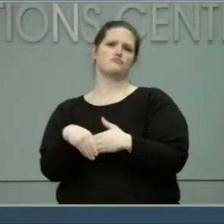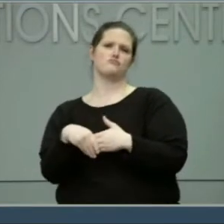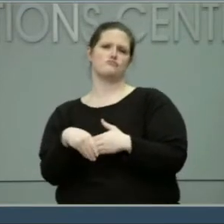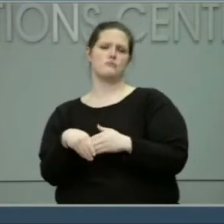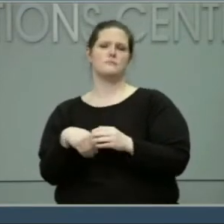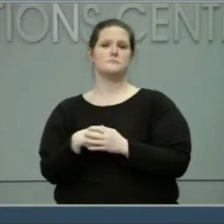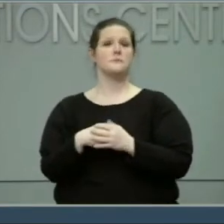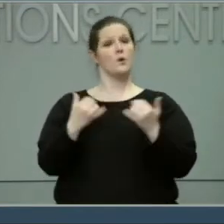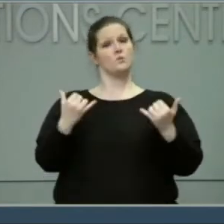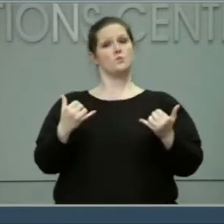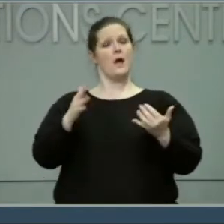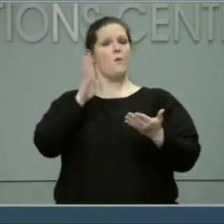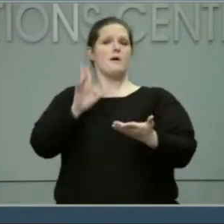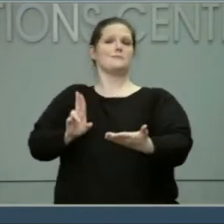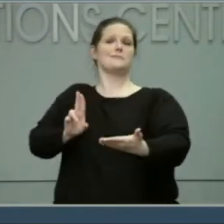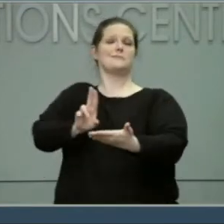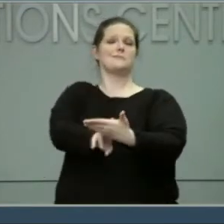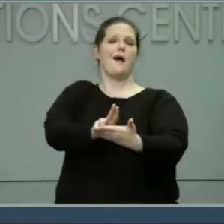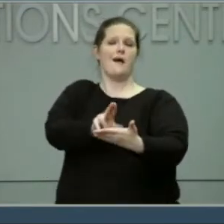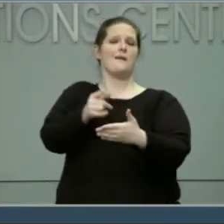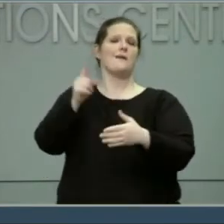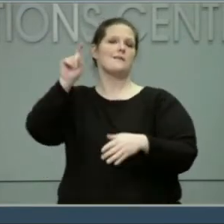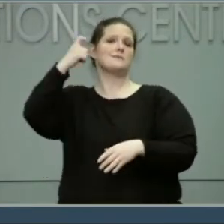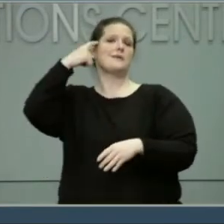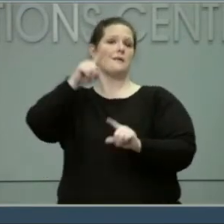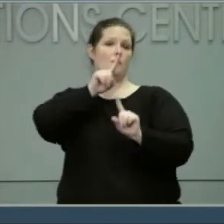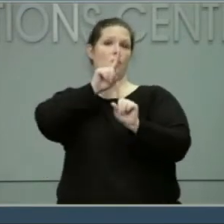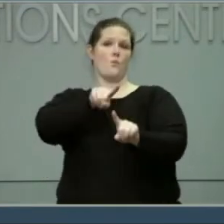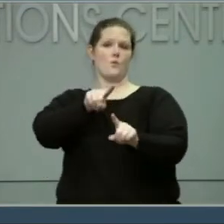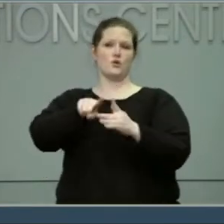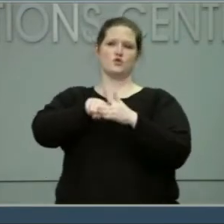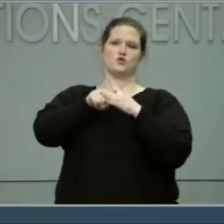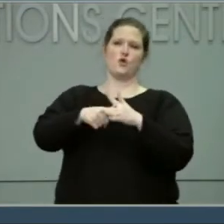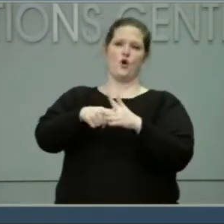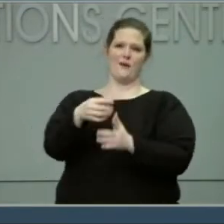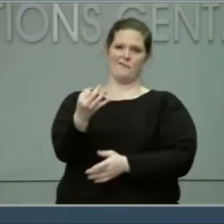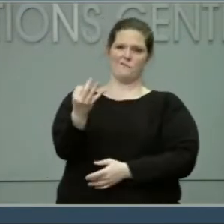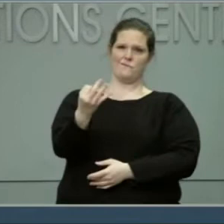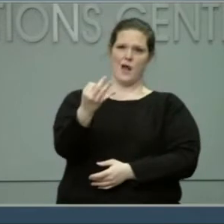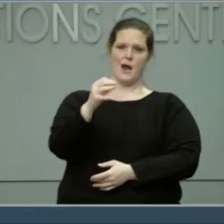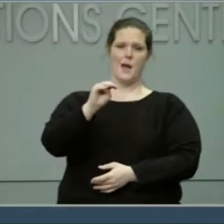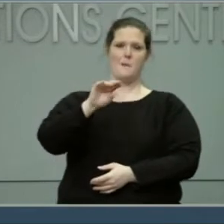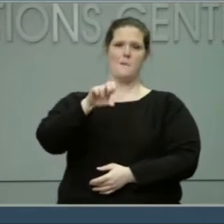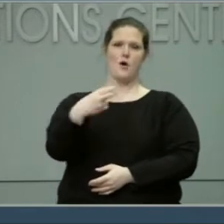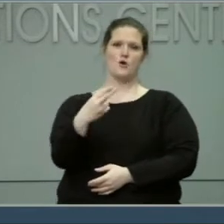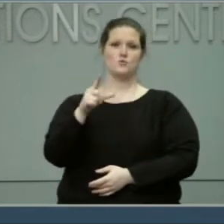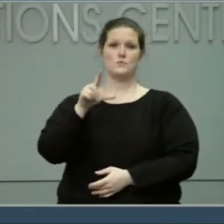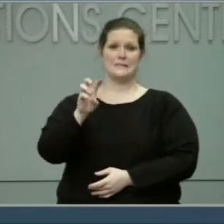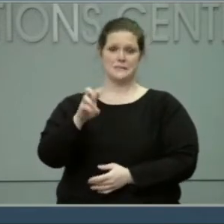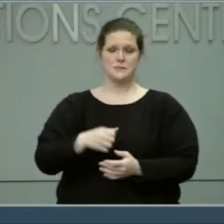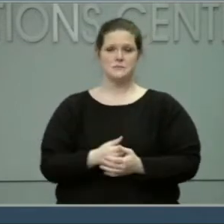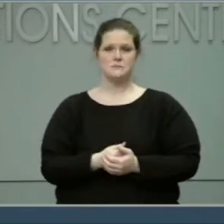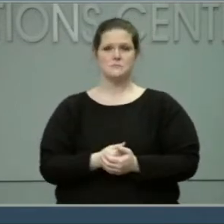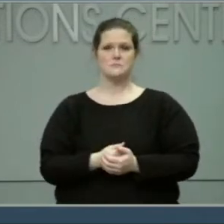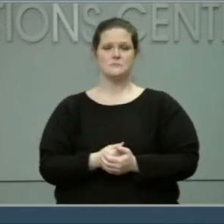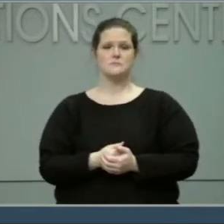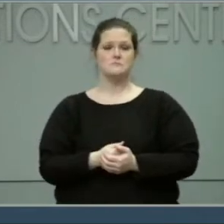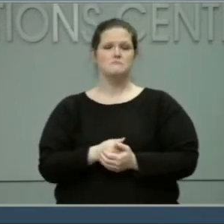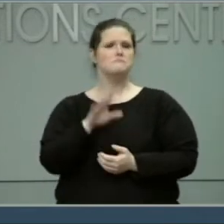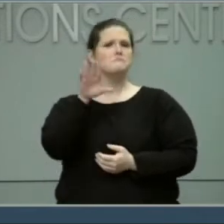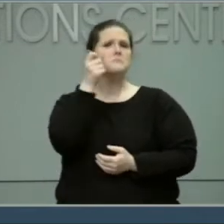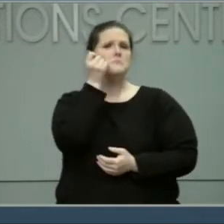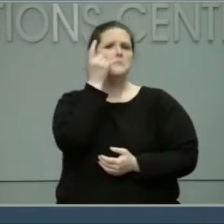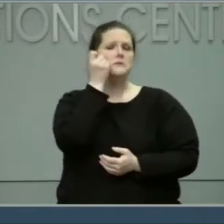in several areas starting this Friday, March 26. Strong safety protocols, including the